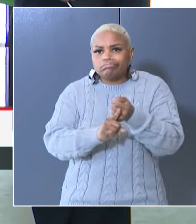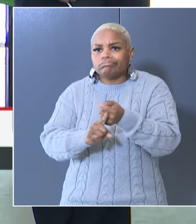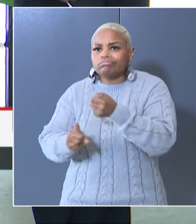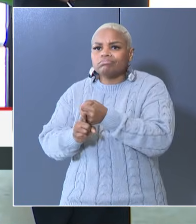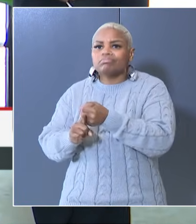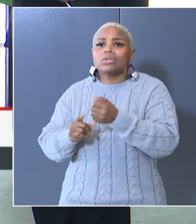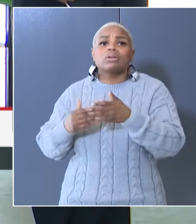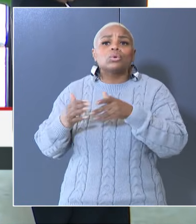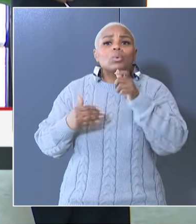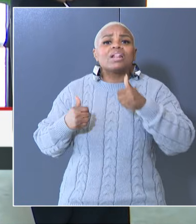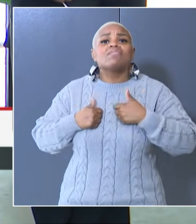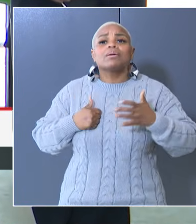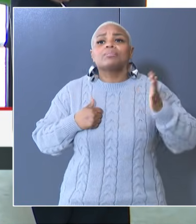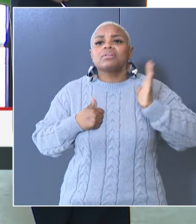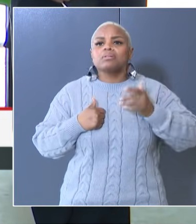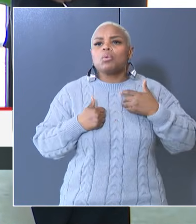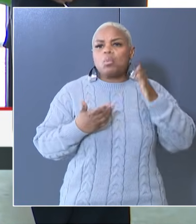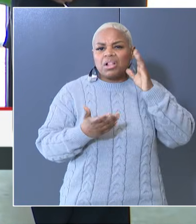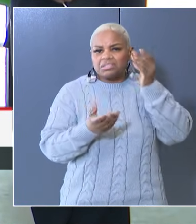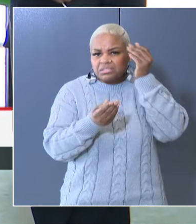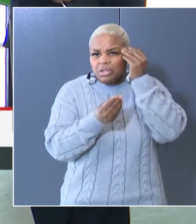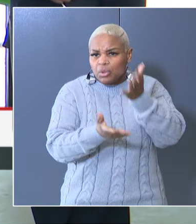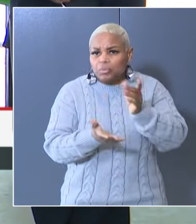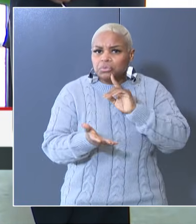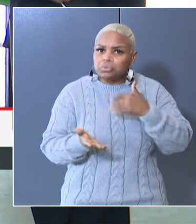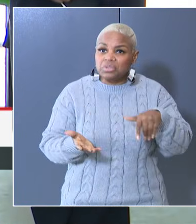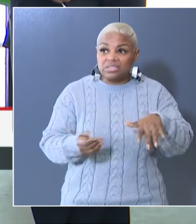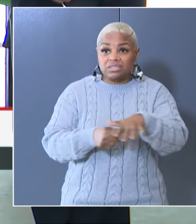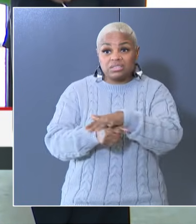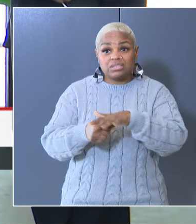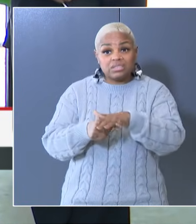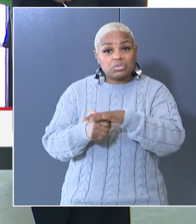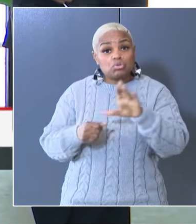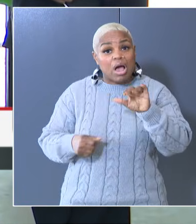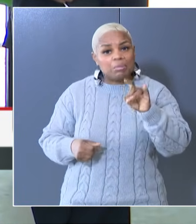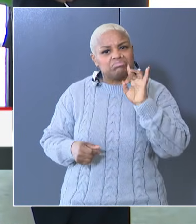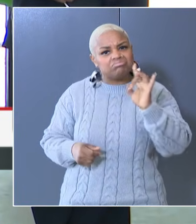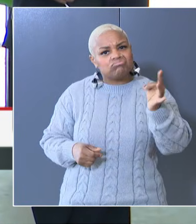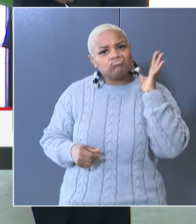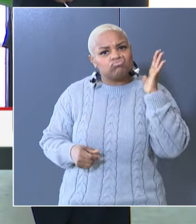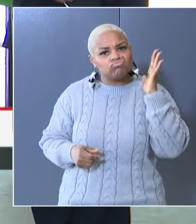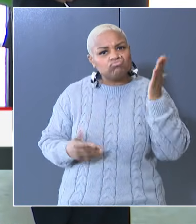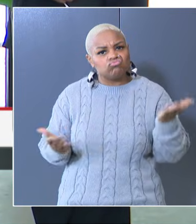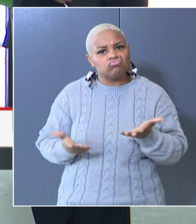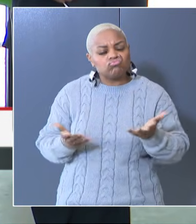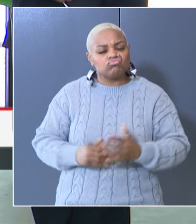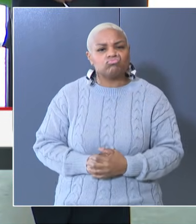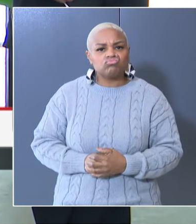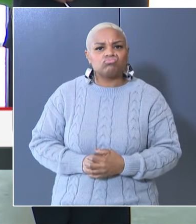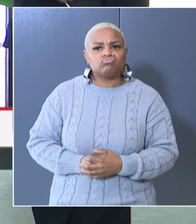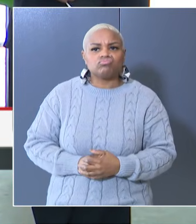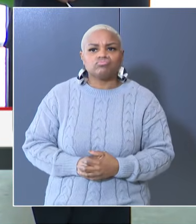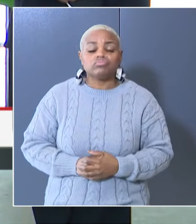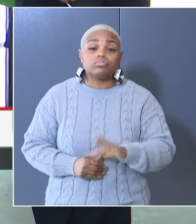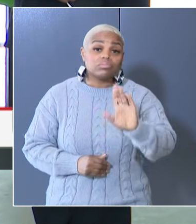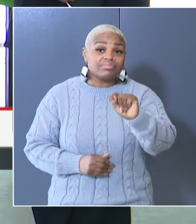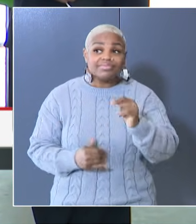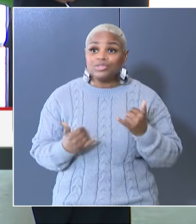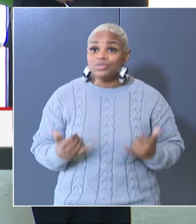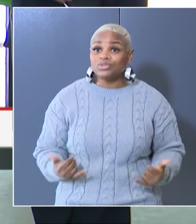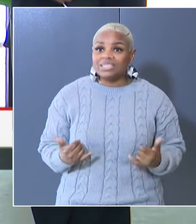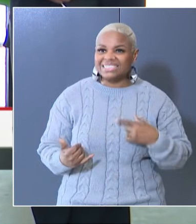was perhaps more concentrated here than anywhere else in the region. Today, we have so much revitalization, and